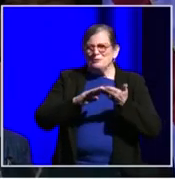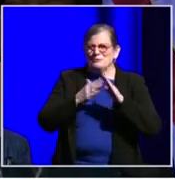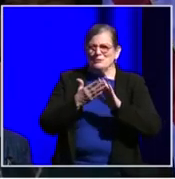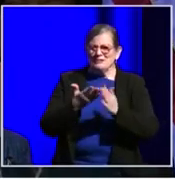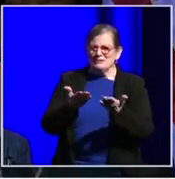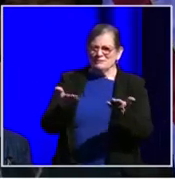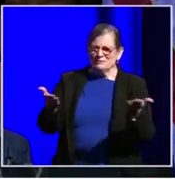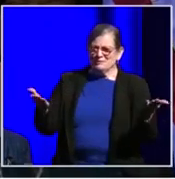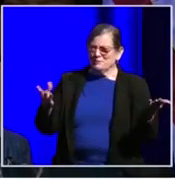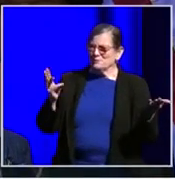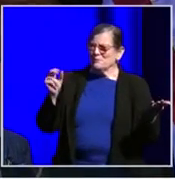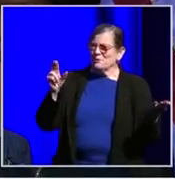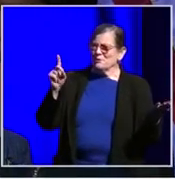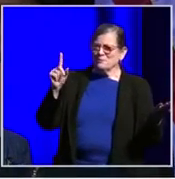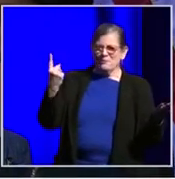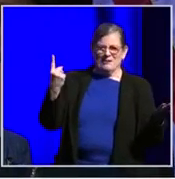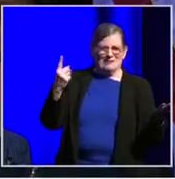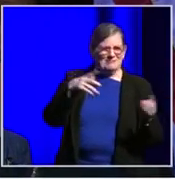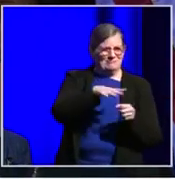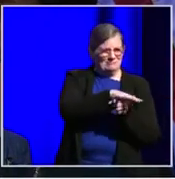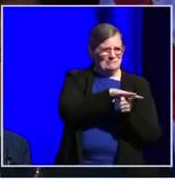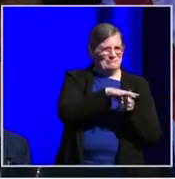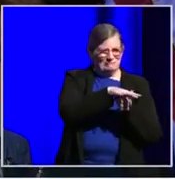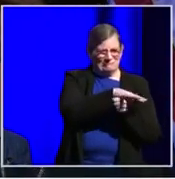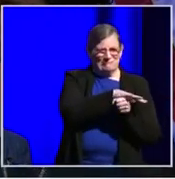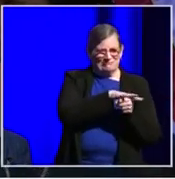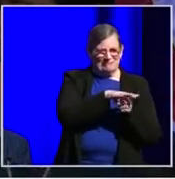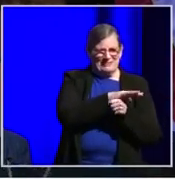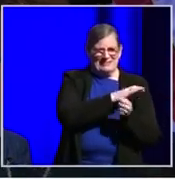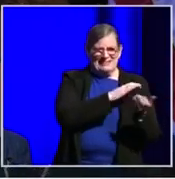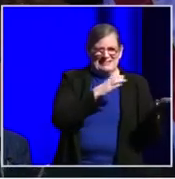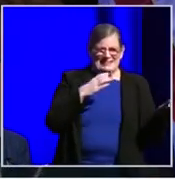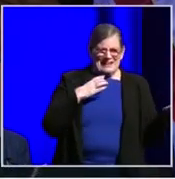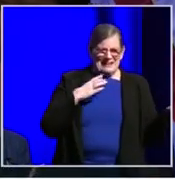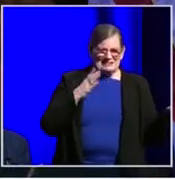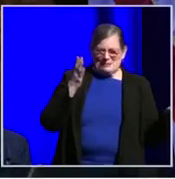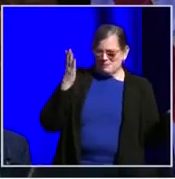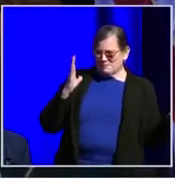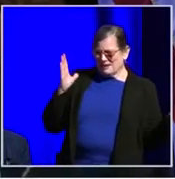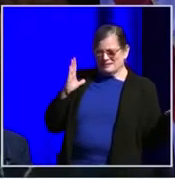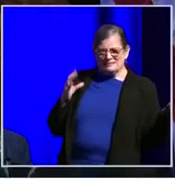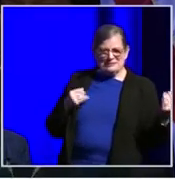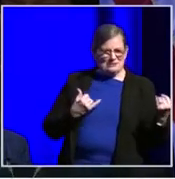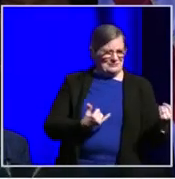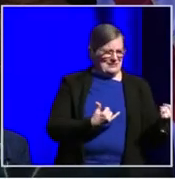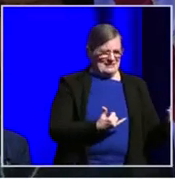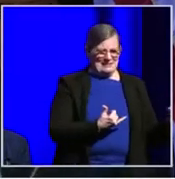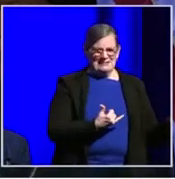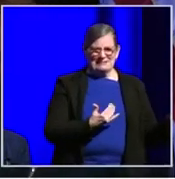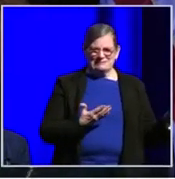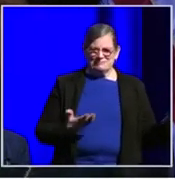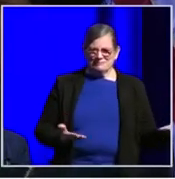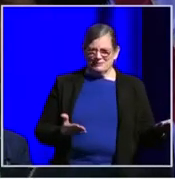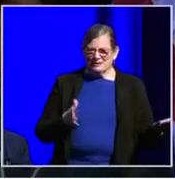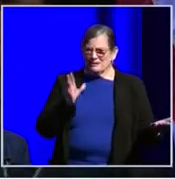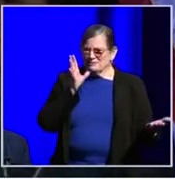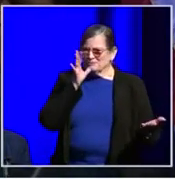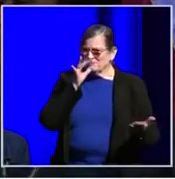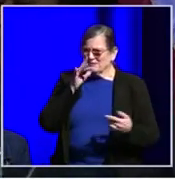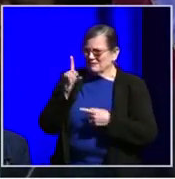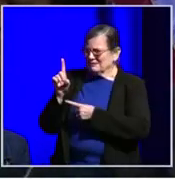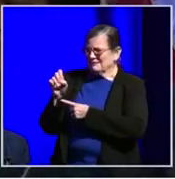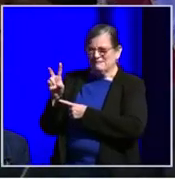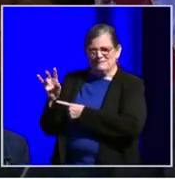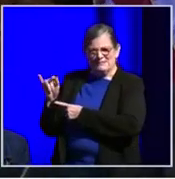I'm here with my council and campaign staff, past and present, and my beloved family, my mother, Davida, my husband, Jason, and my